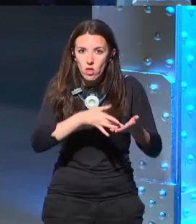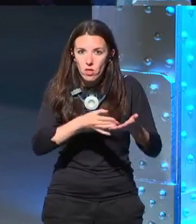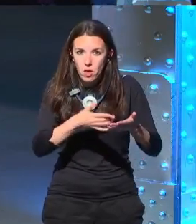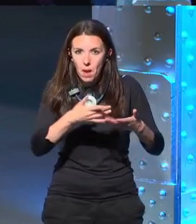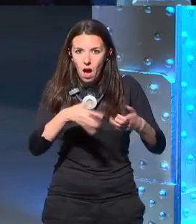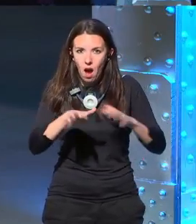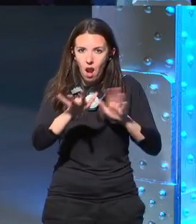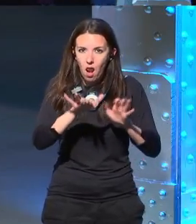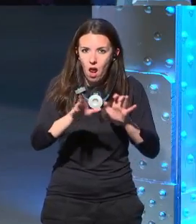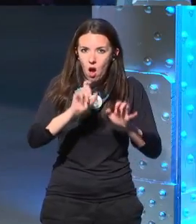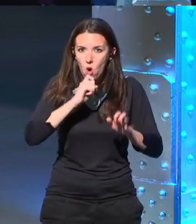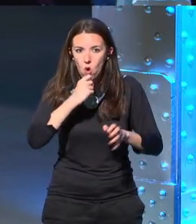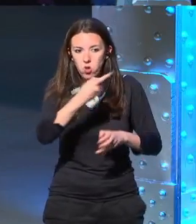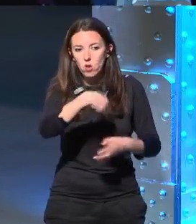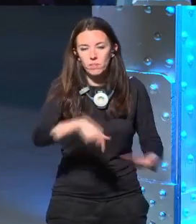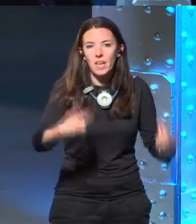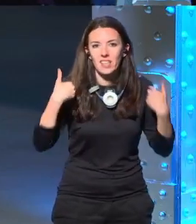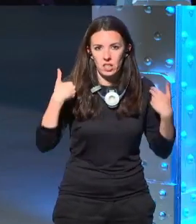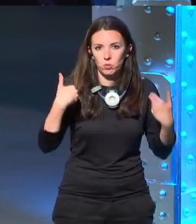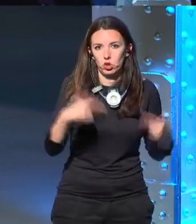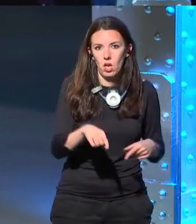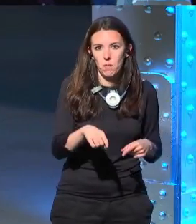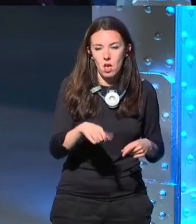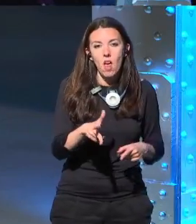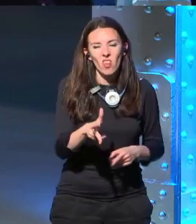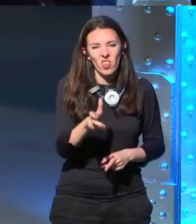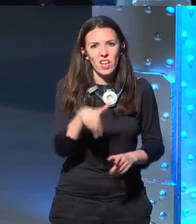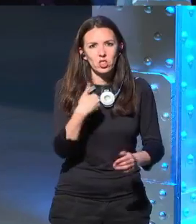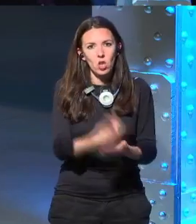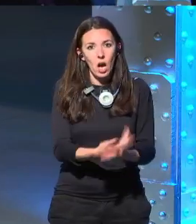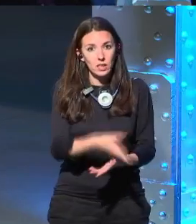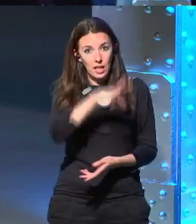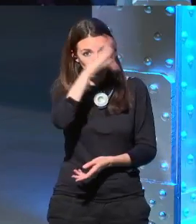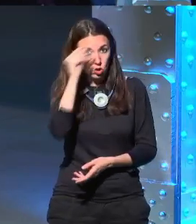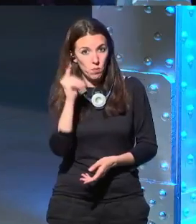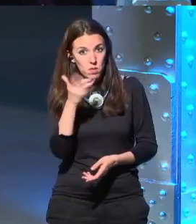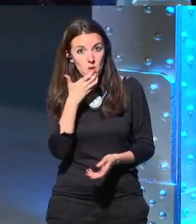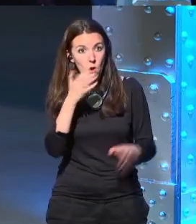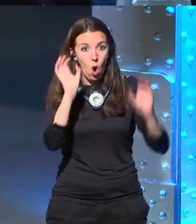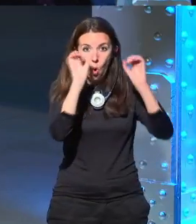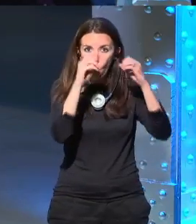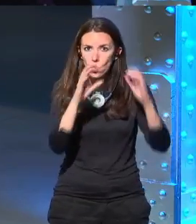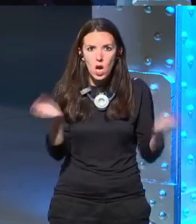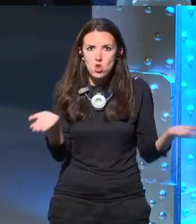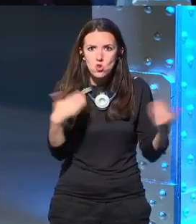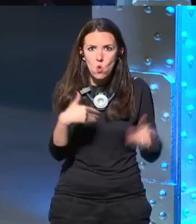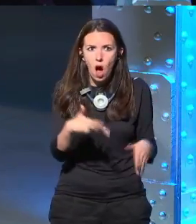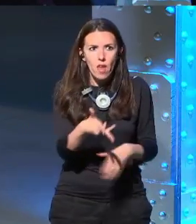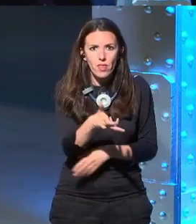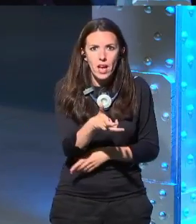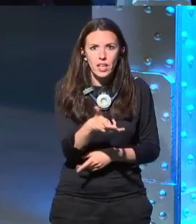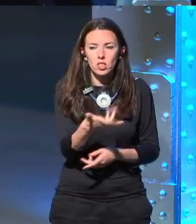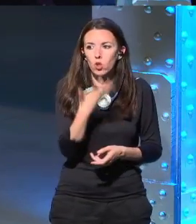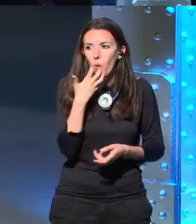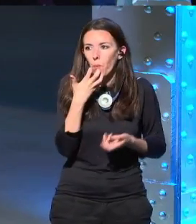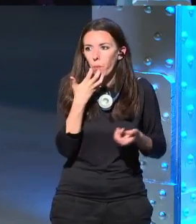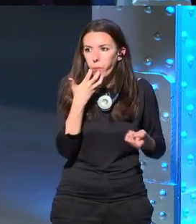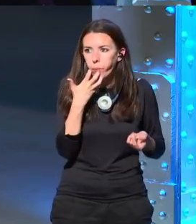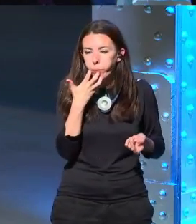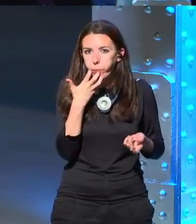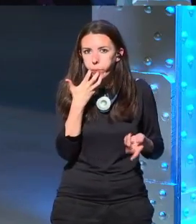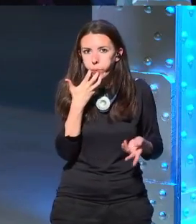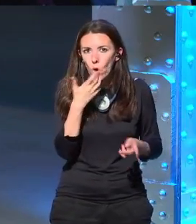You have a right to be forgotten here, where, Google doesn't have the right to pull up certain search